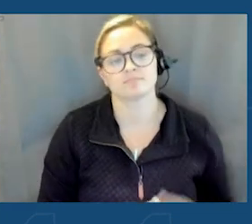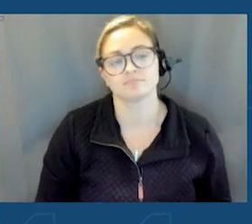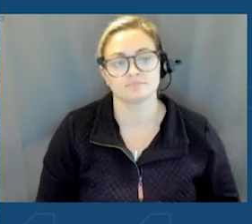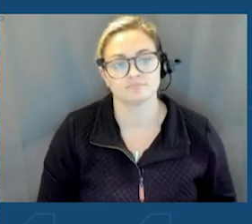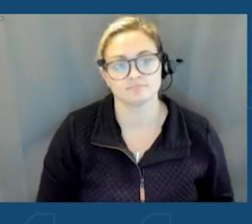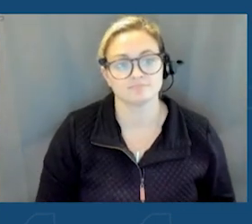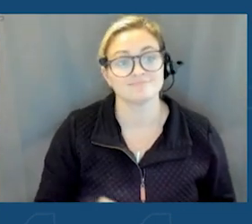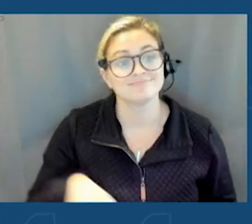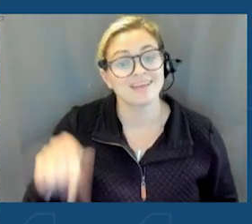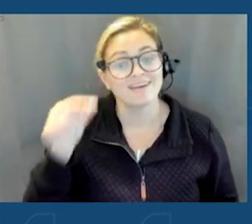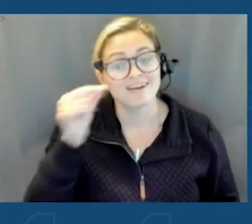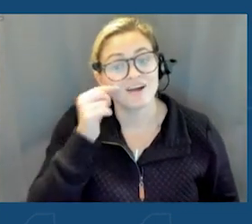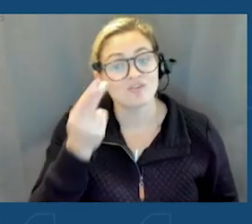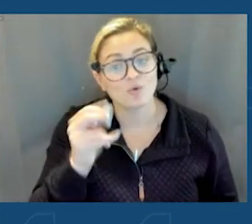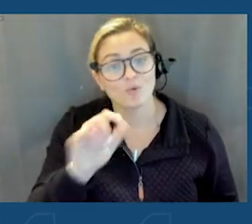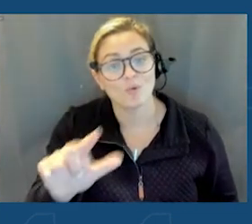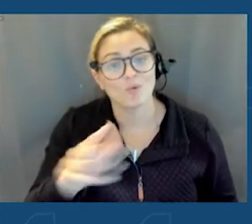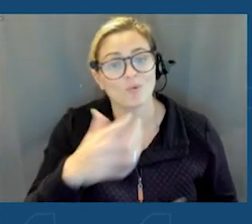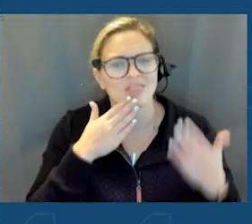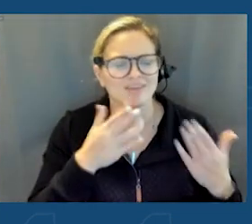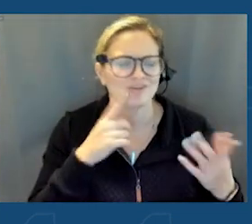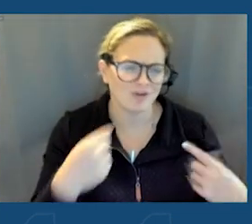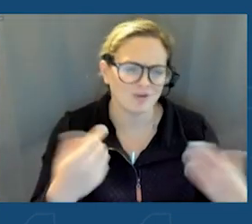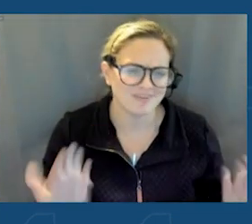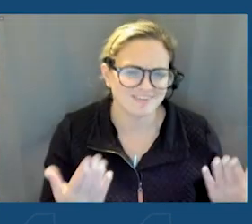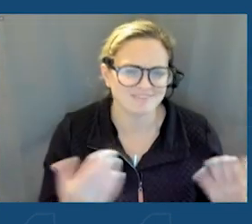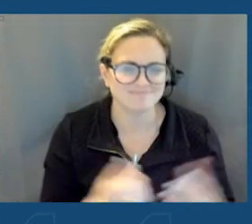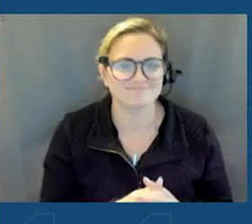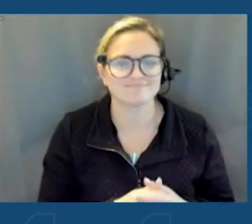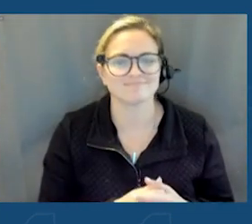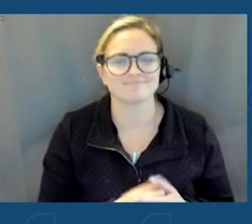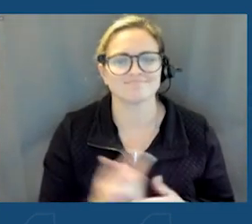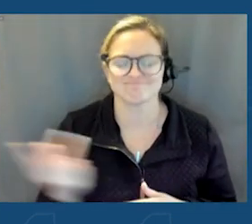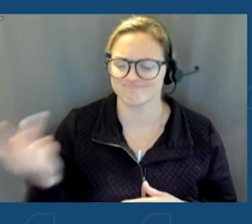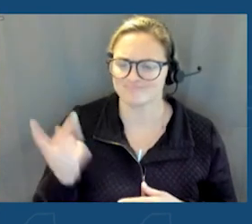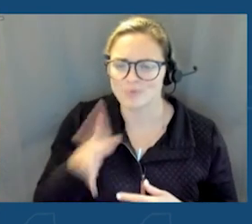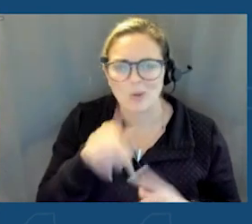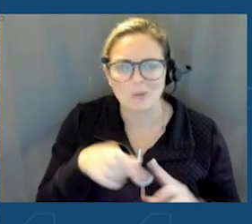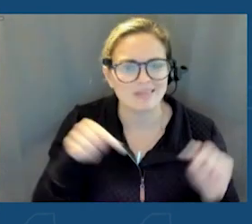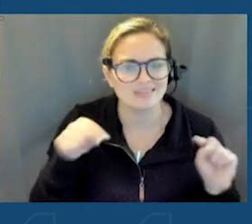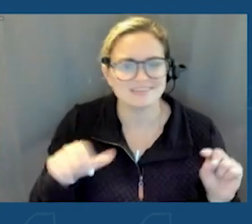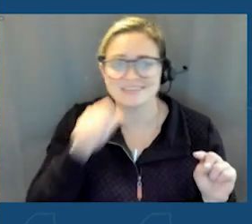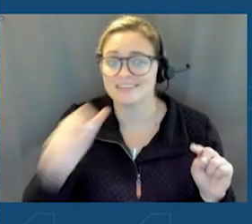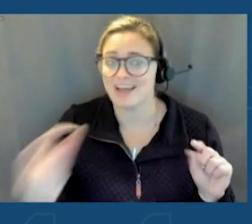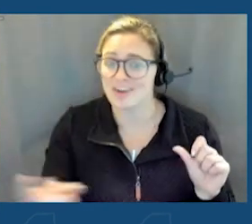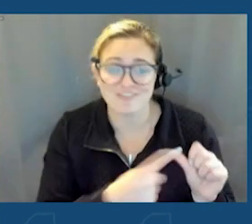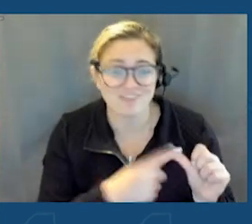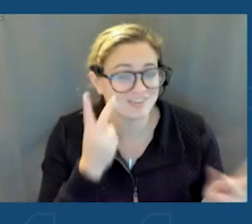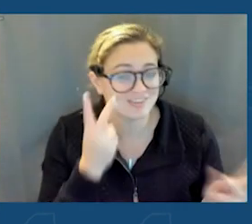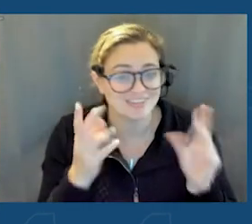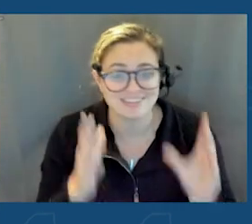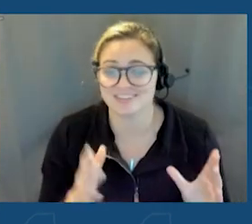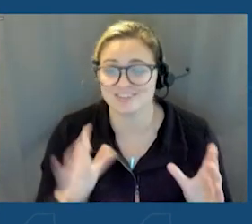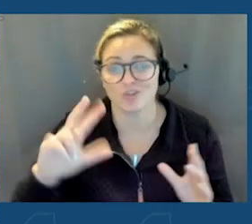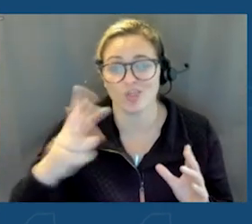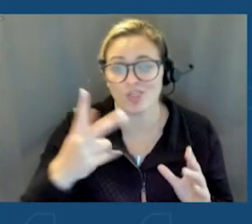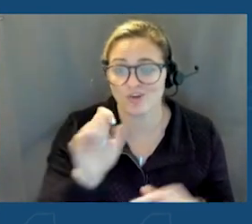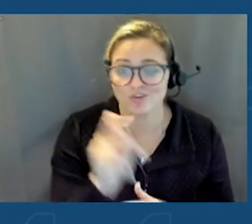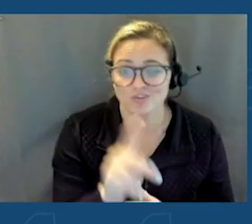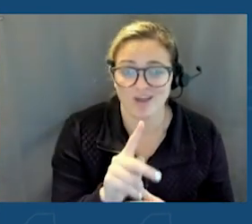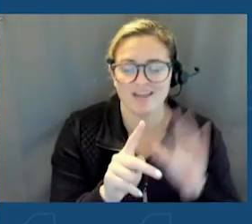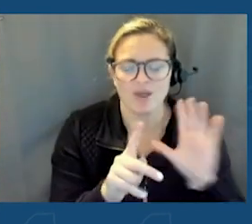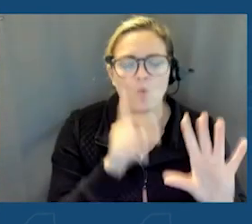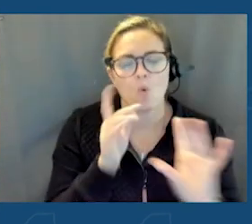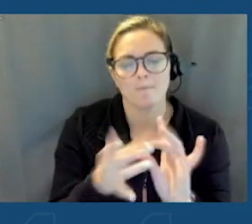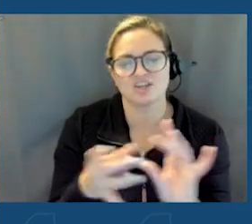Governor Hochul, thank you for being here. As we both talk about, this is not your first visit to the 3rd track, and I'm going to mention